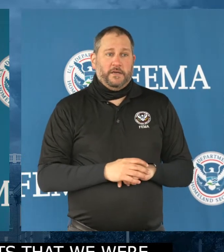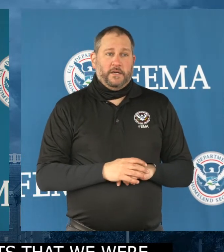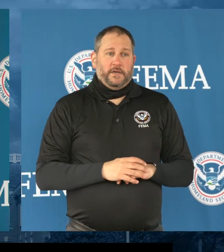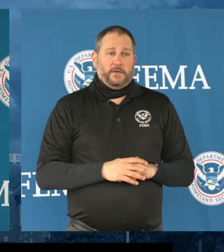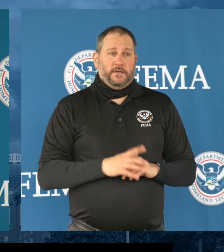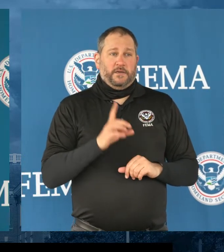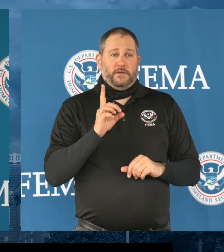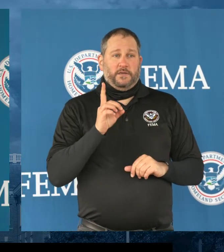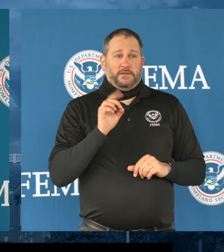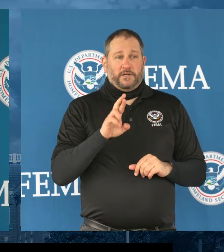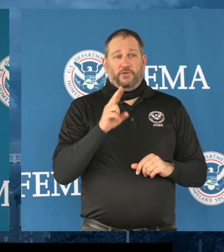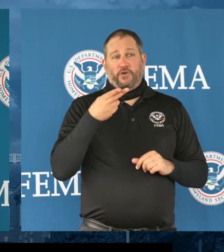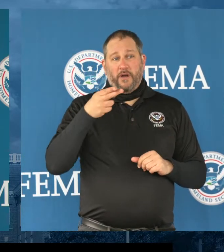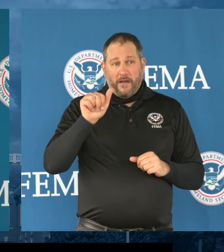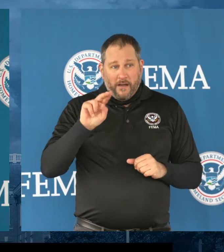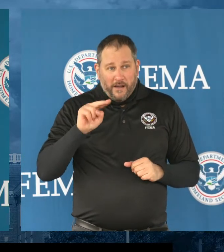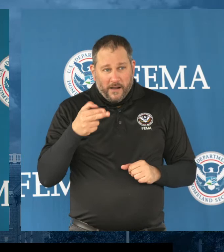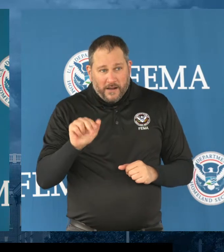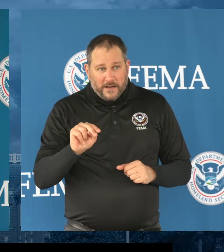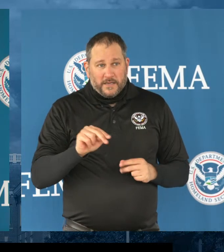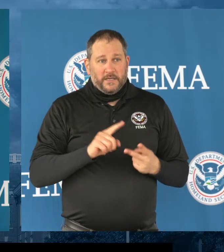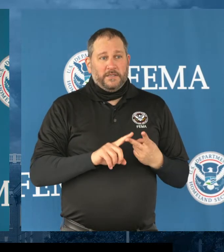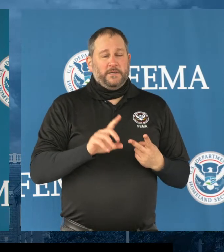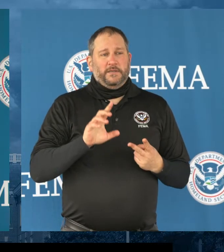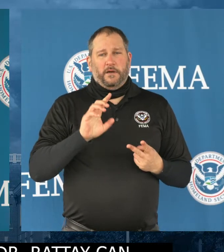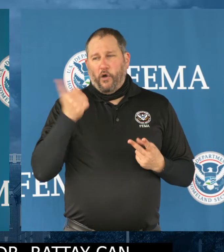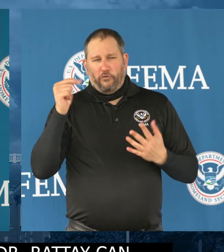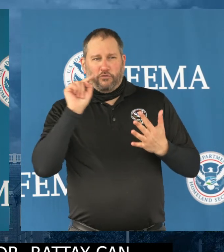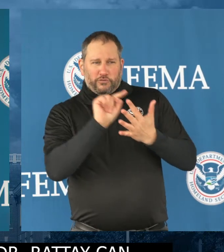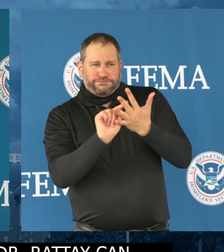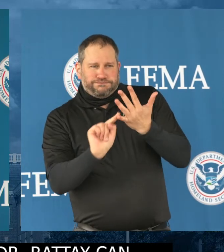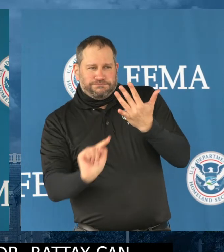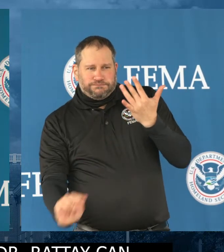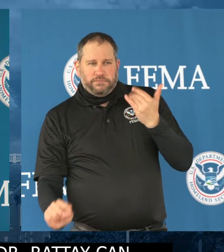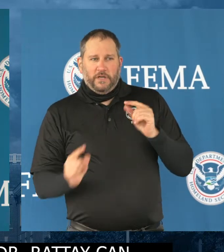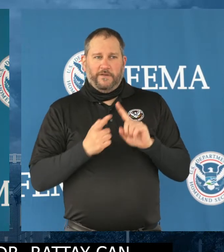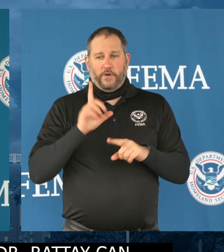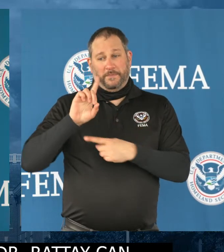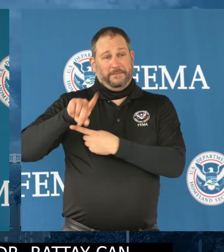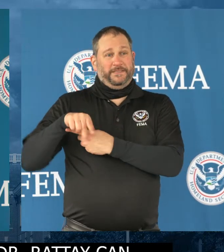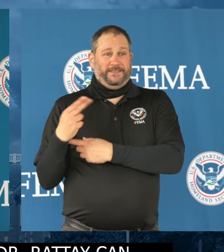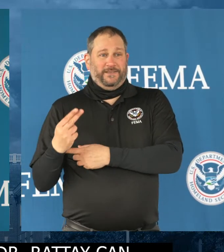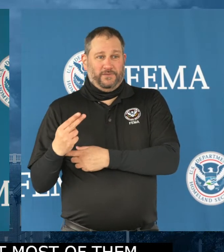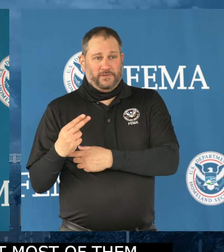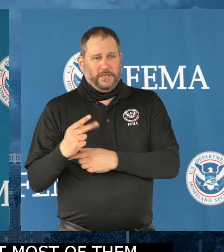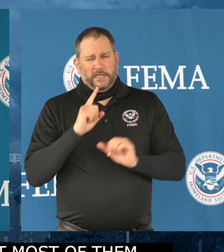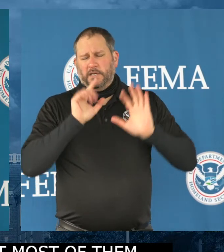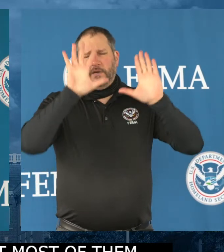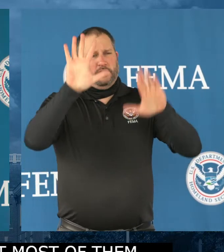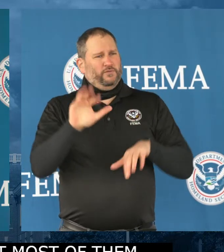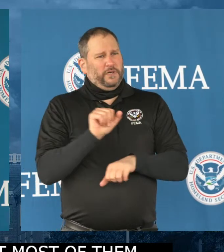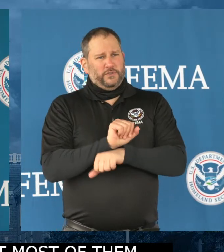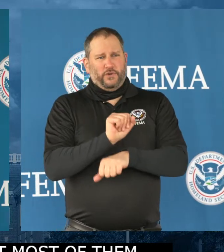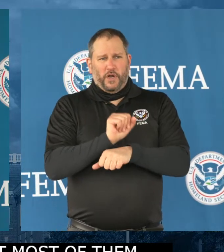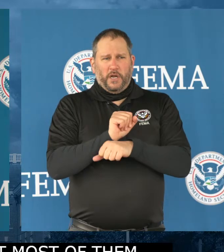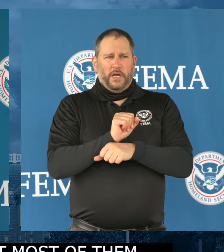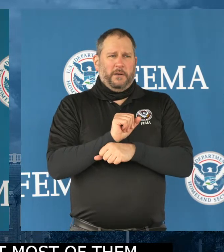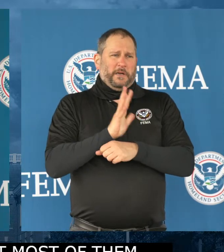Dr. Pescator, all the folks at DPH have been doing an extraordinary job under very difficult